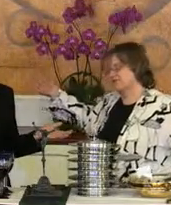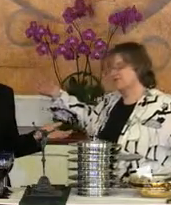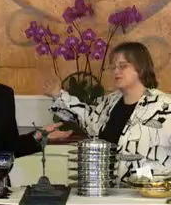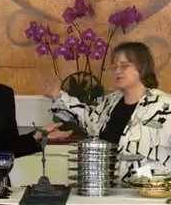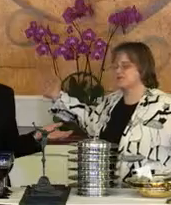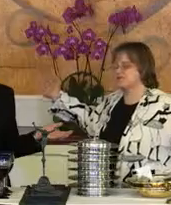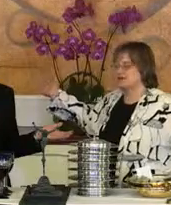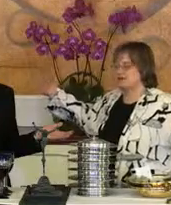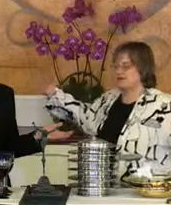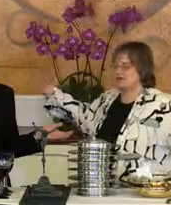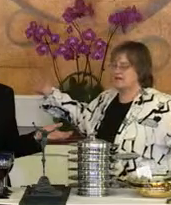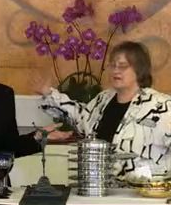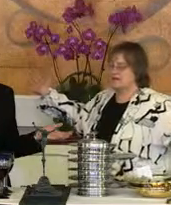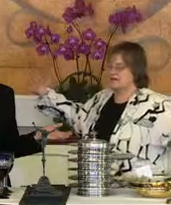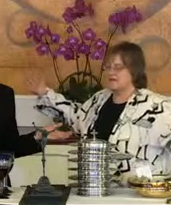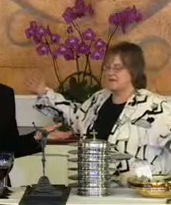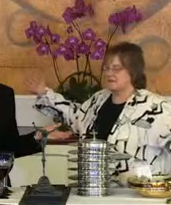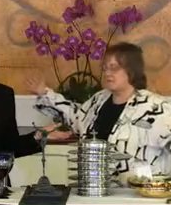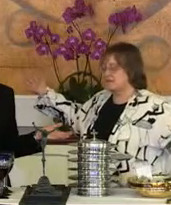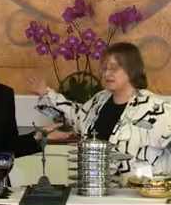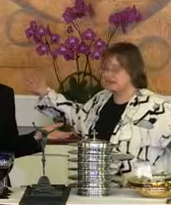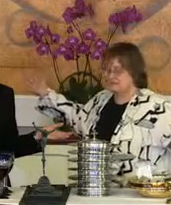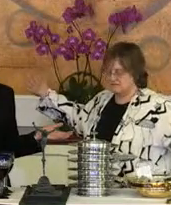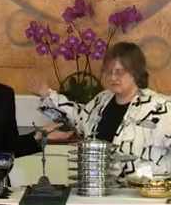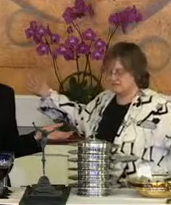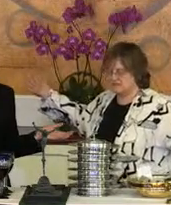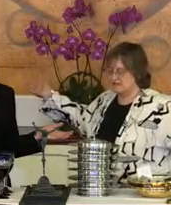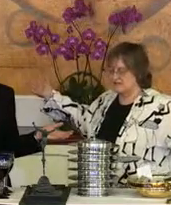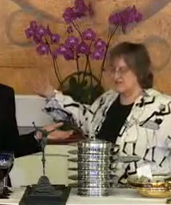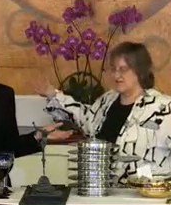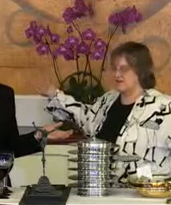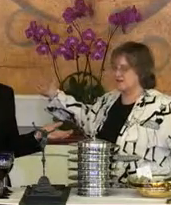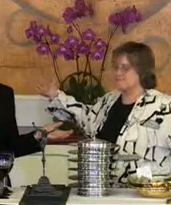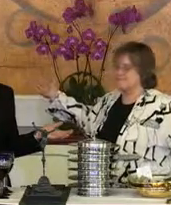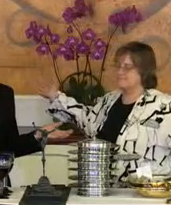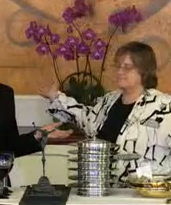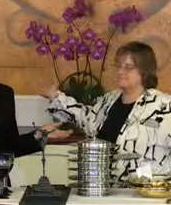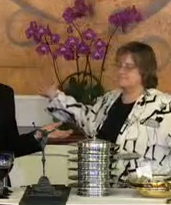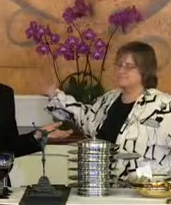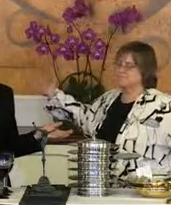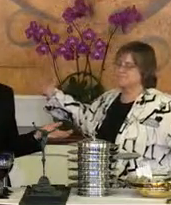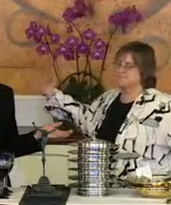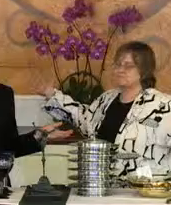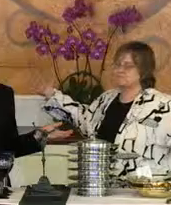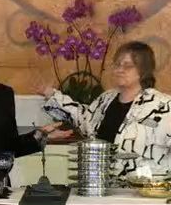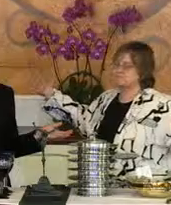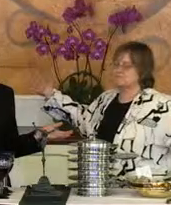For those who have felt depleted in the journey,